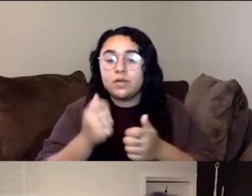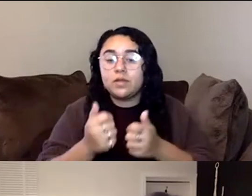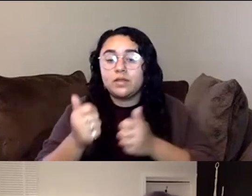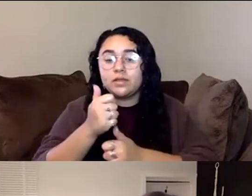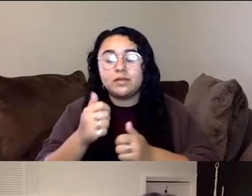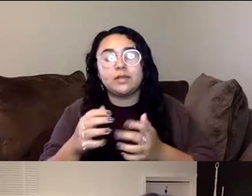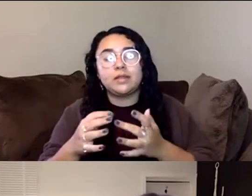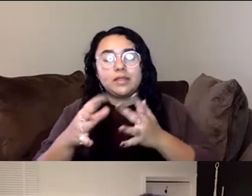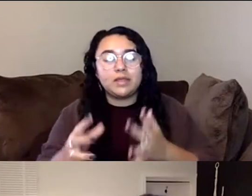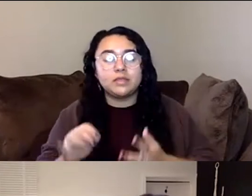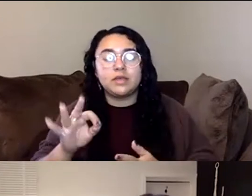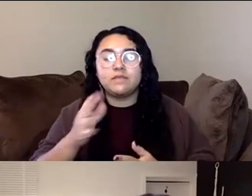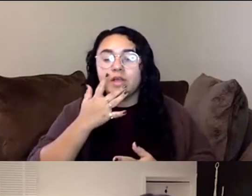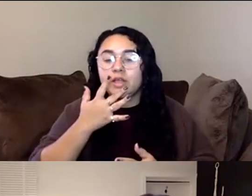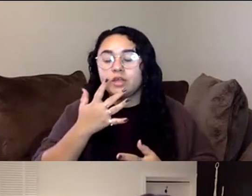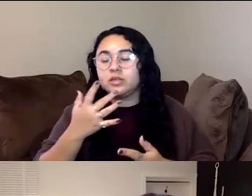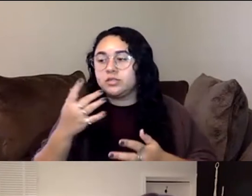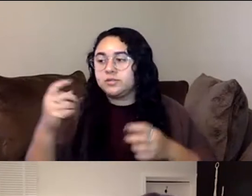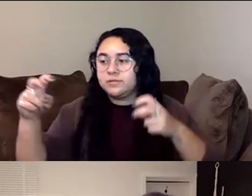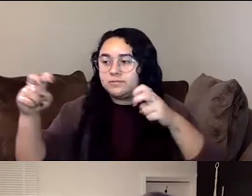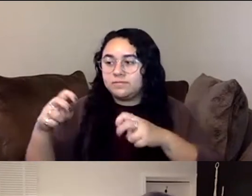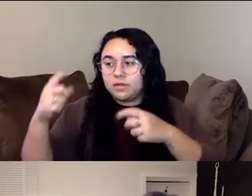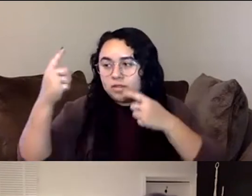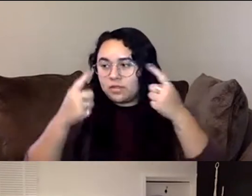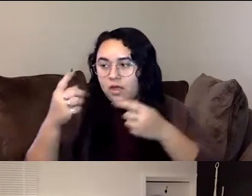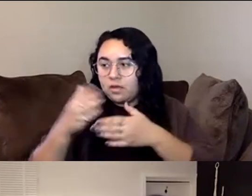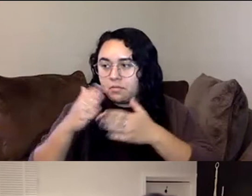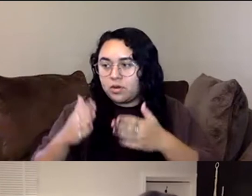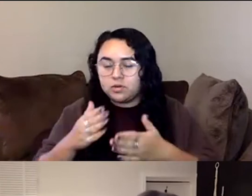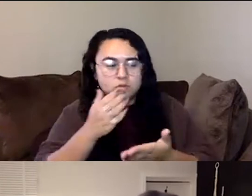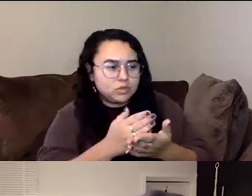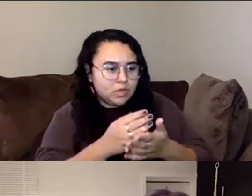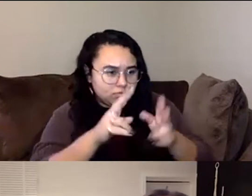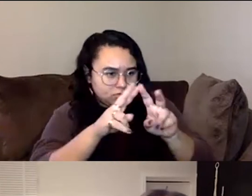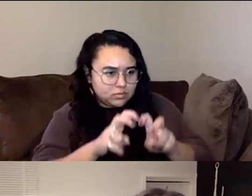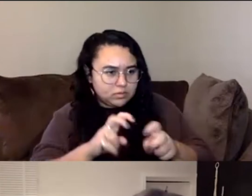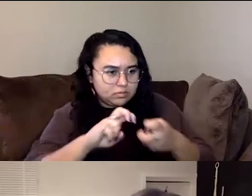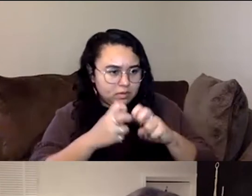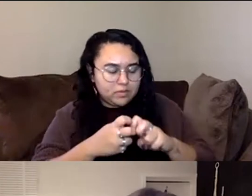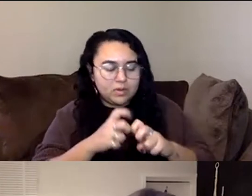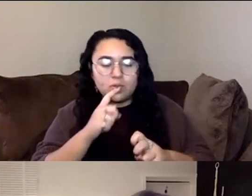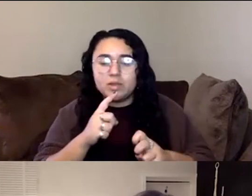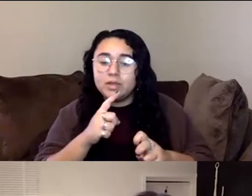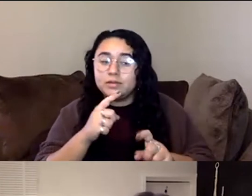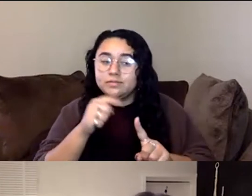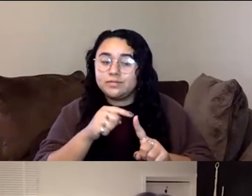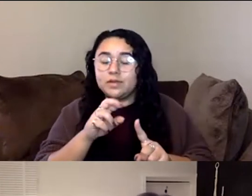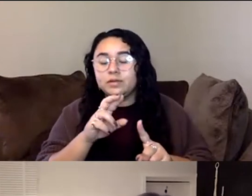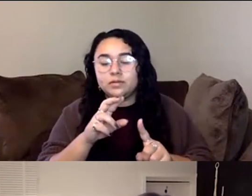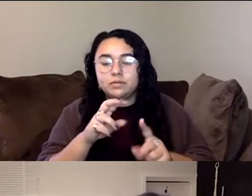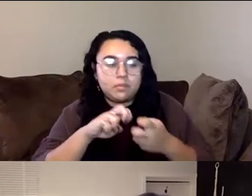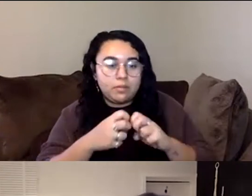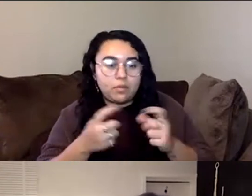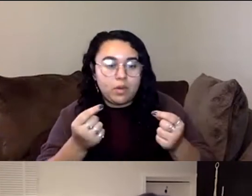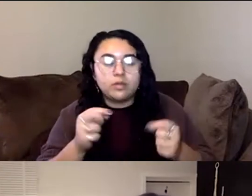of color to thought partner or to stop and assess the problem. the root causes of homelessness as an example. And